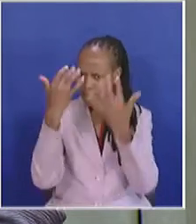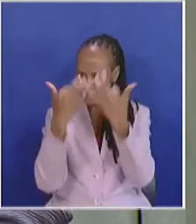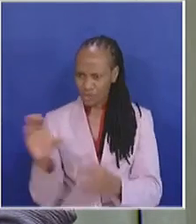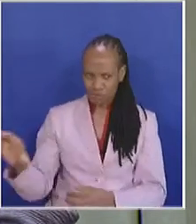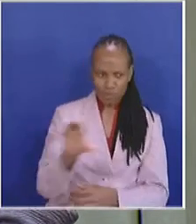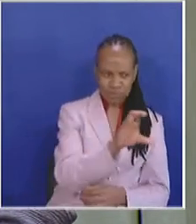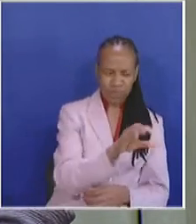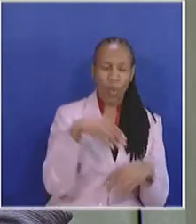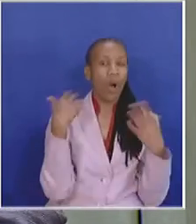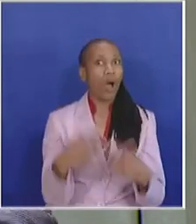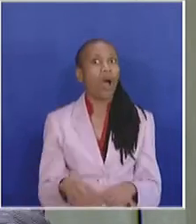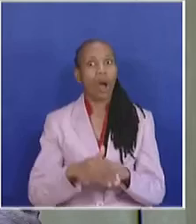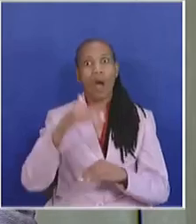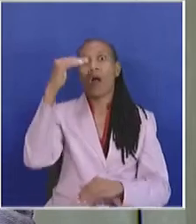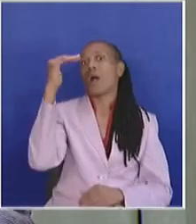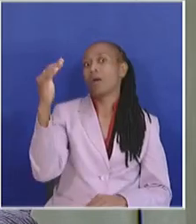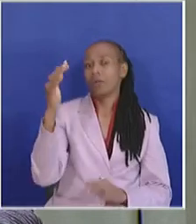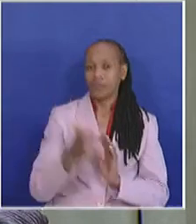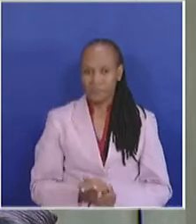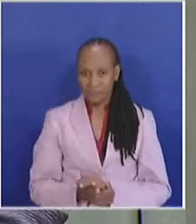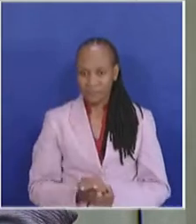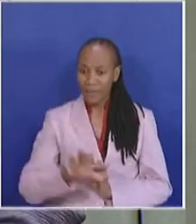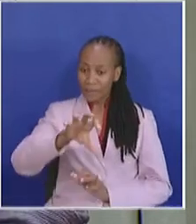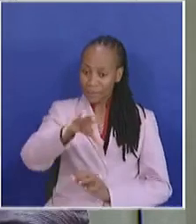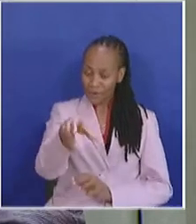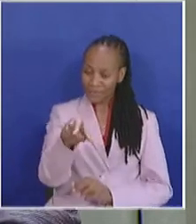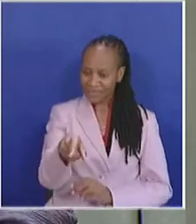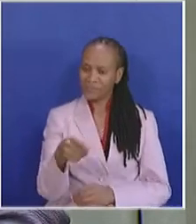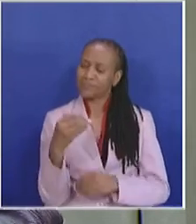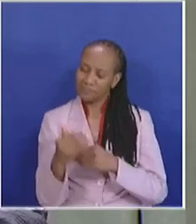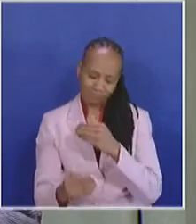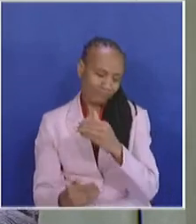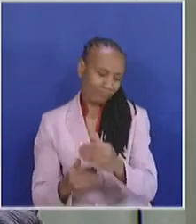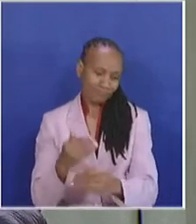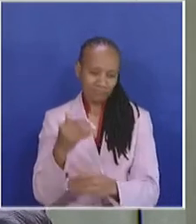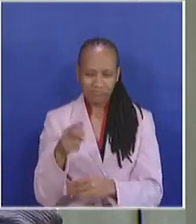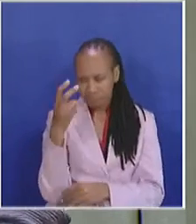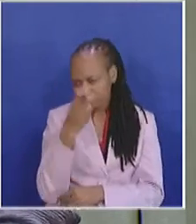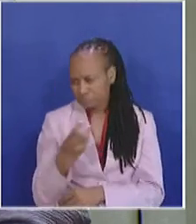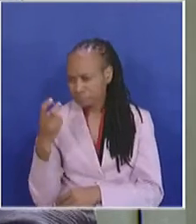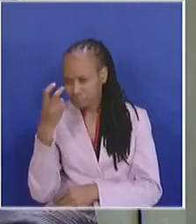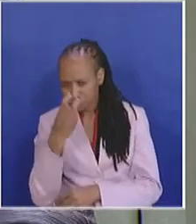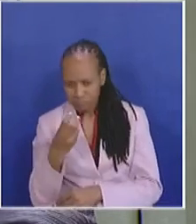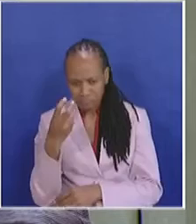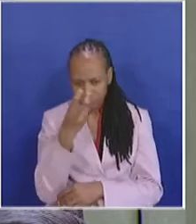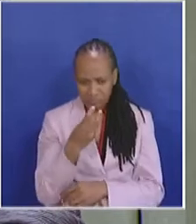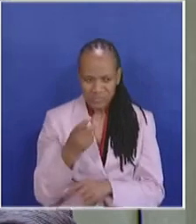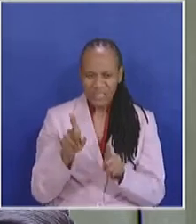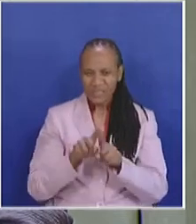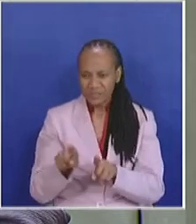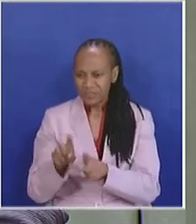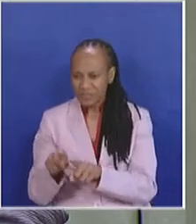there, it's too much. The province continues, Madam Chair, to look at the zoning certain parts